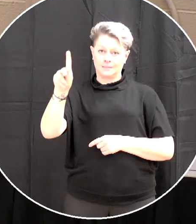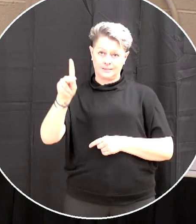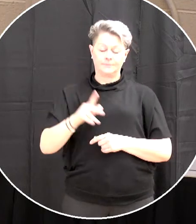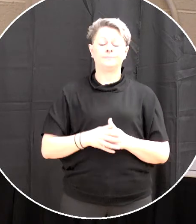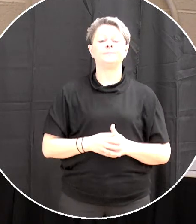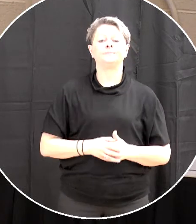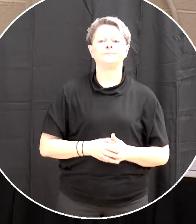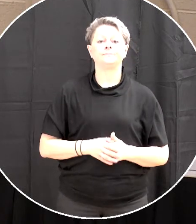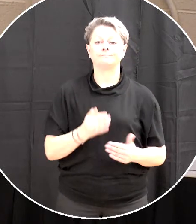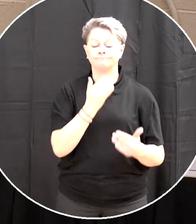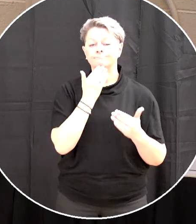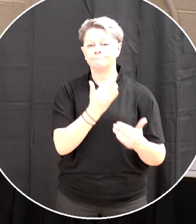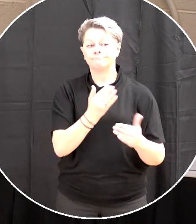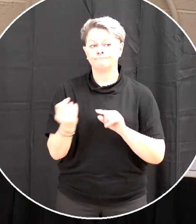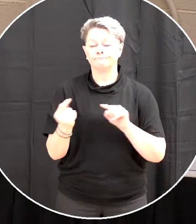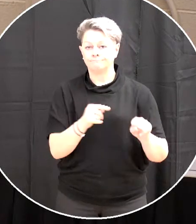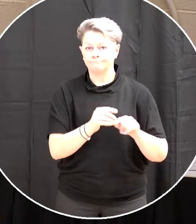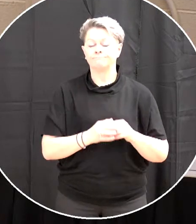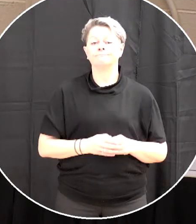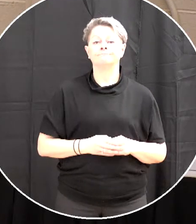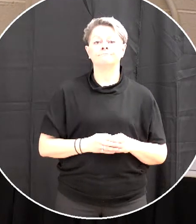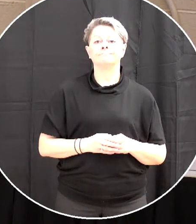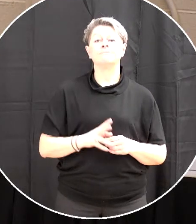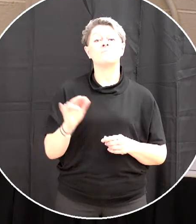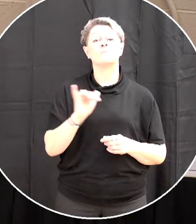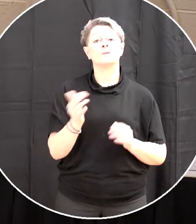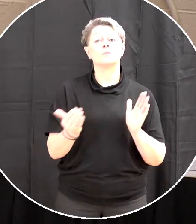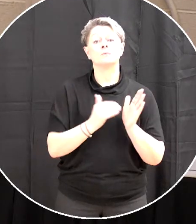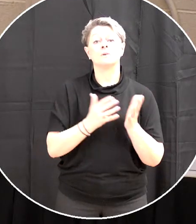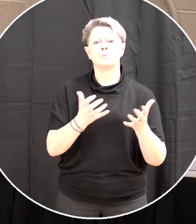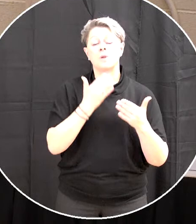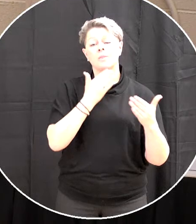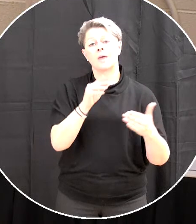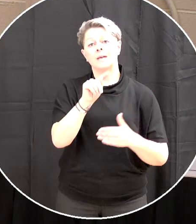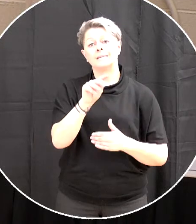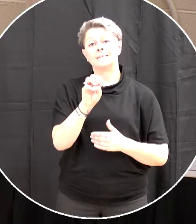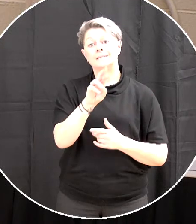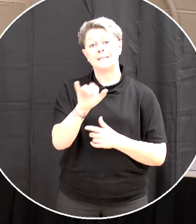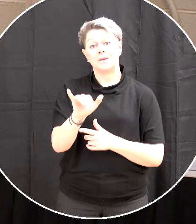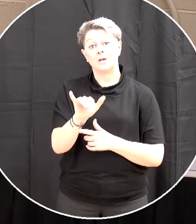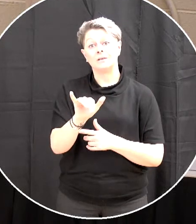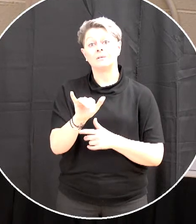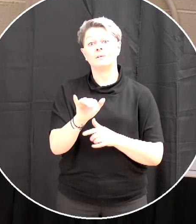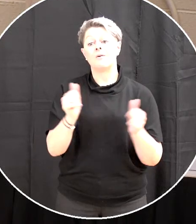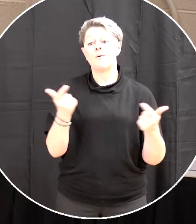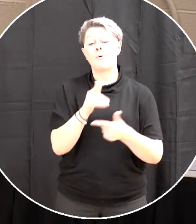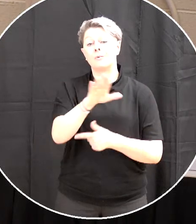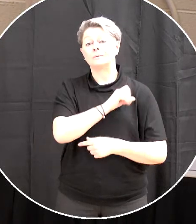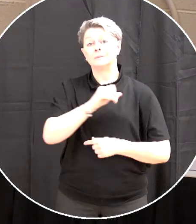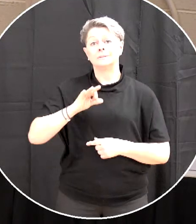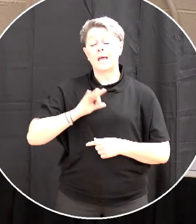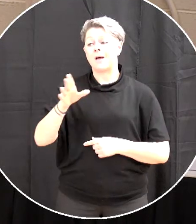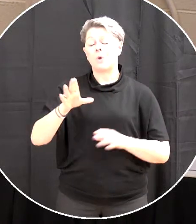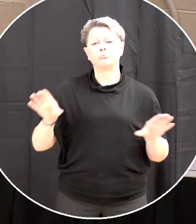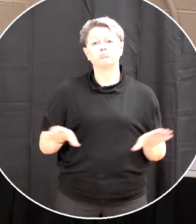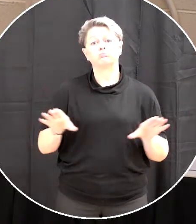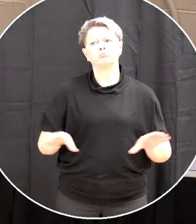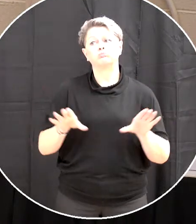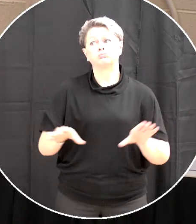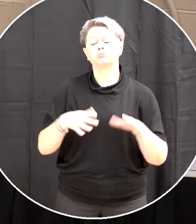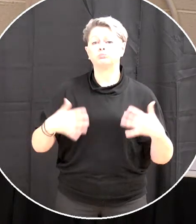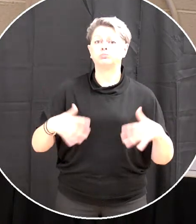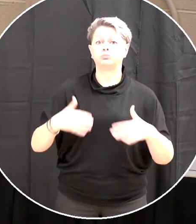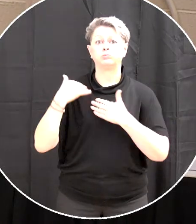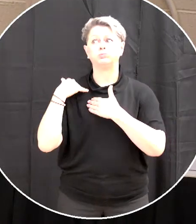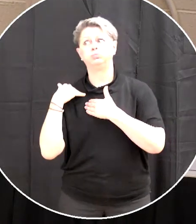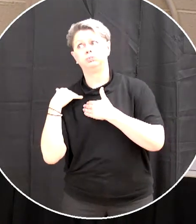So thank you all for that, and I'd like to take an opportunity again to thank Terry and all of his staff for all of their hard work and heavy lifting they've been doing over the